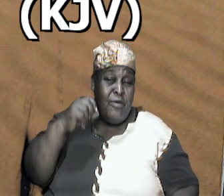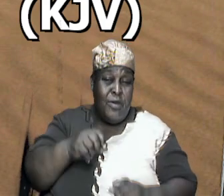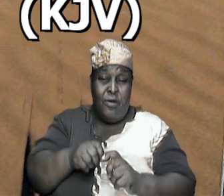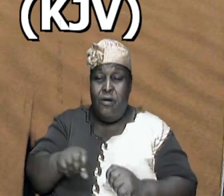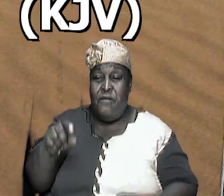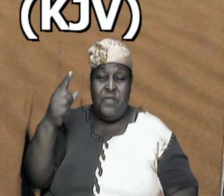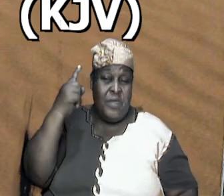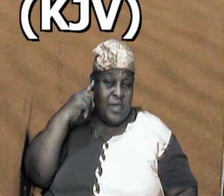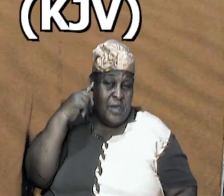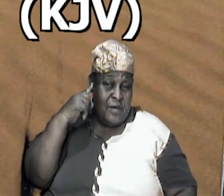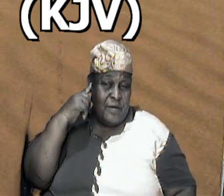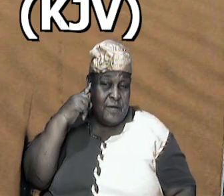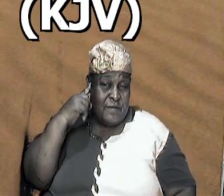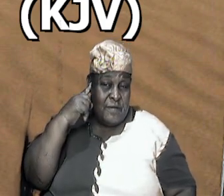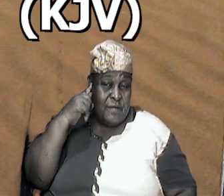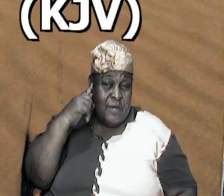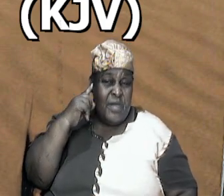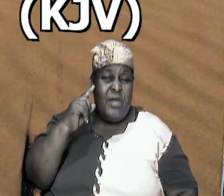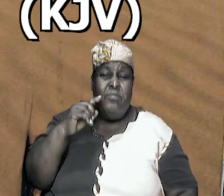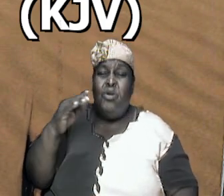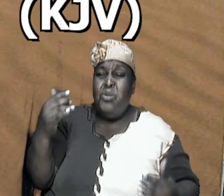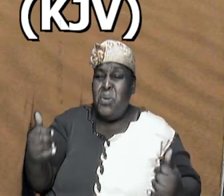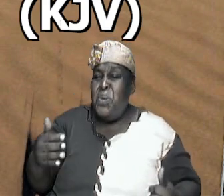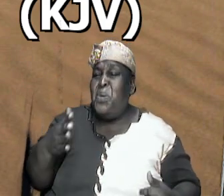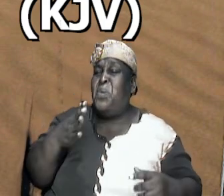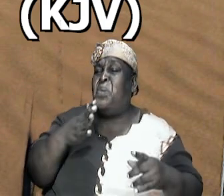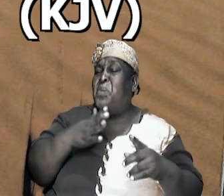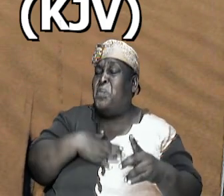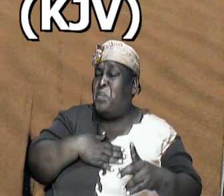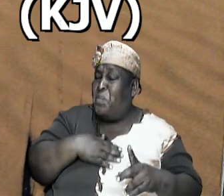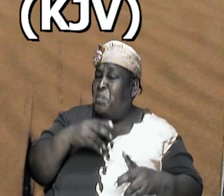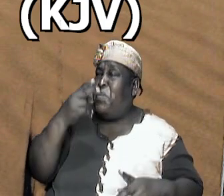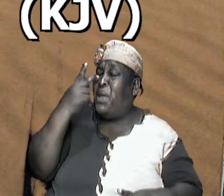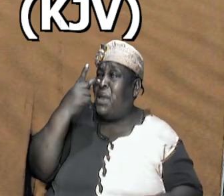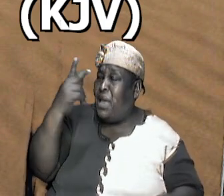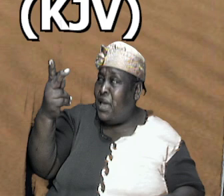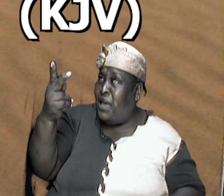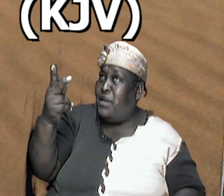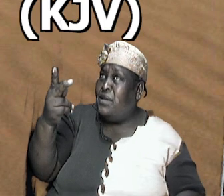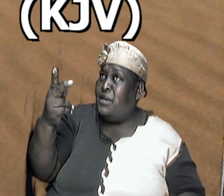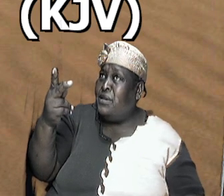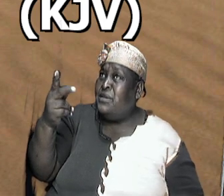of the ear, but now mine eyes have seen thee.